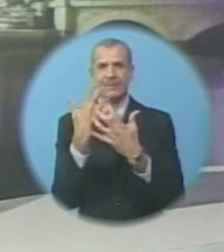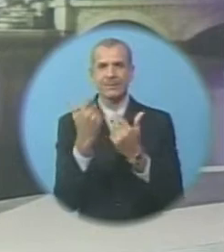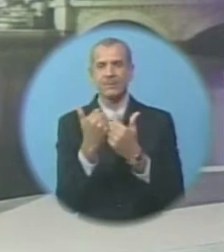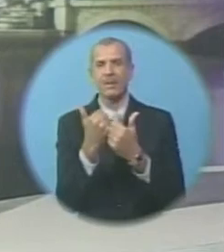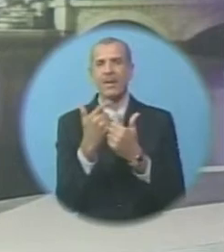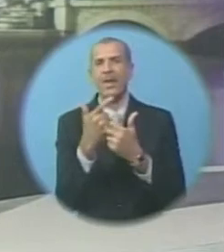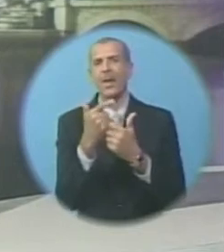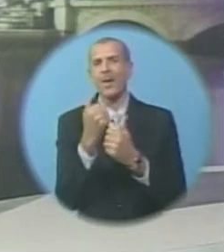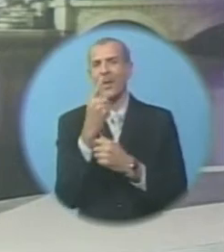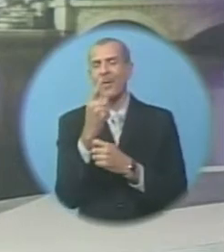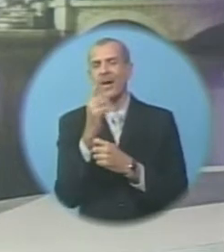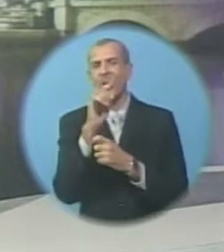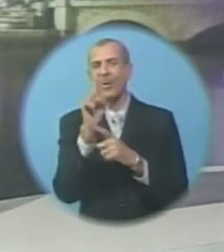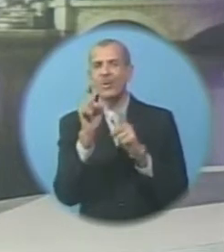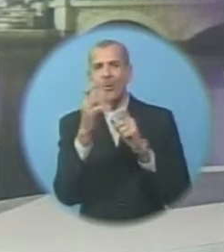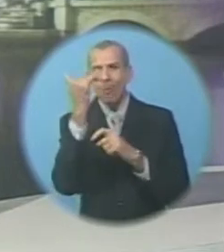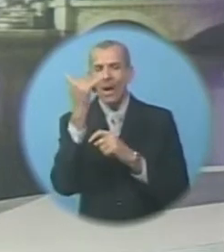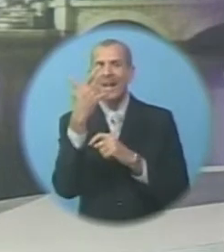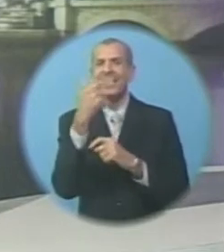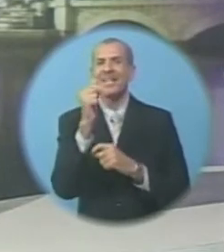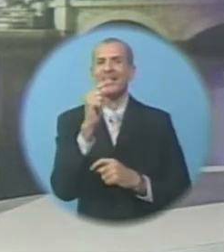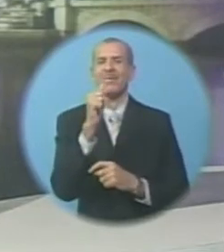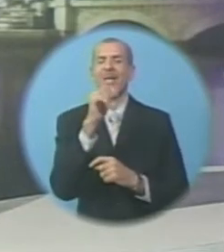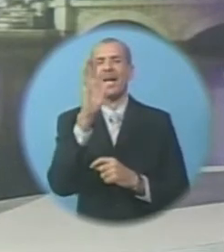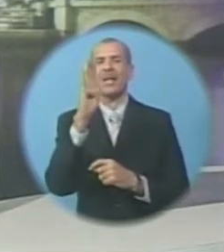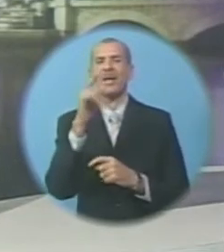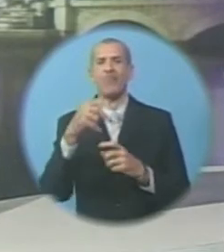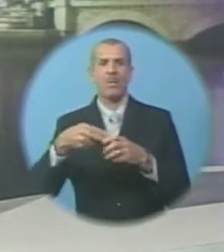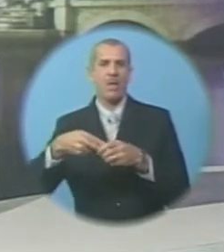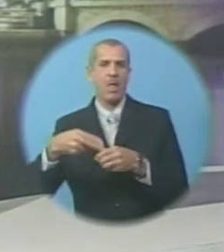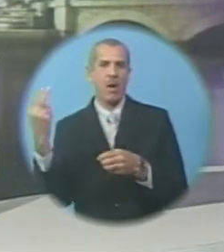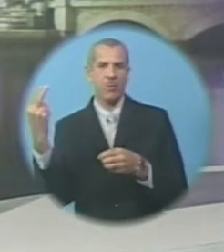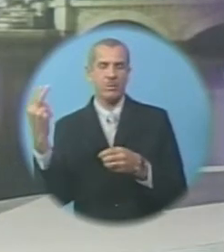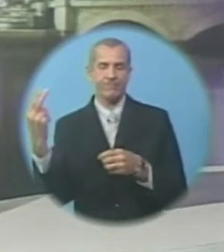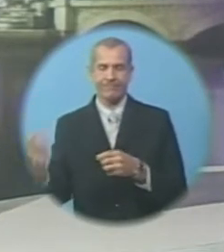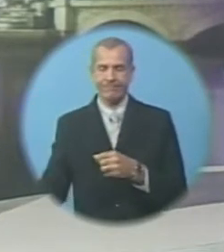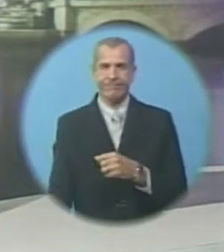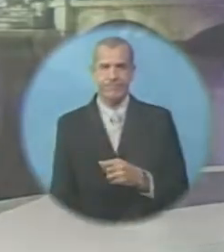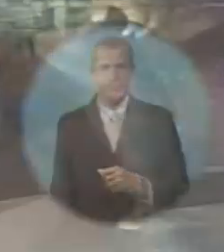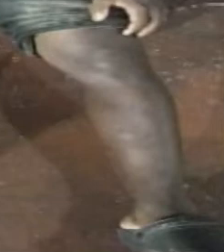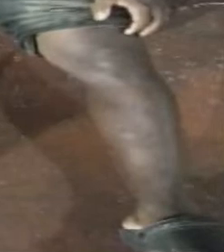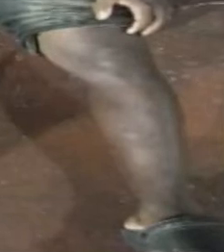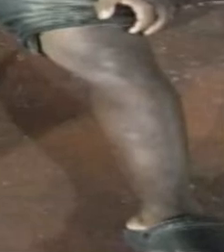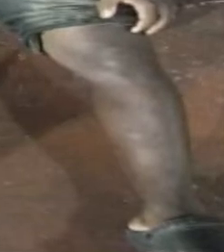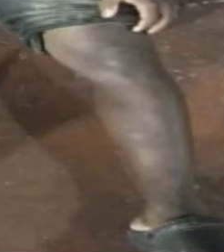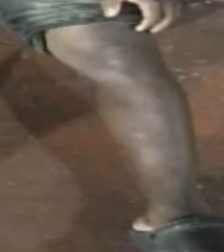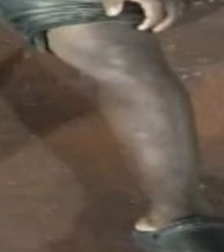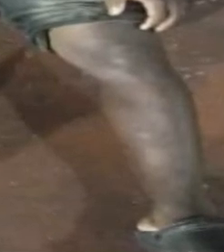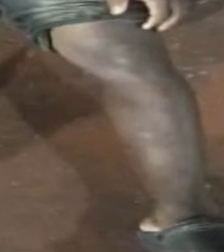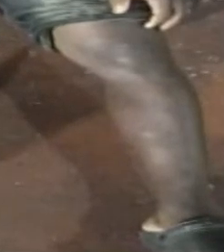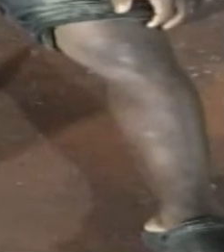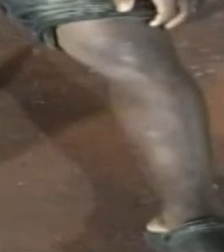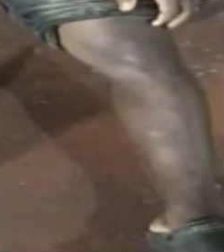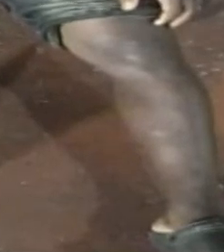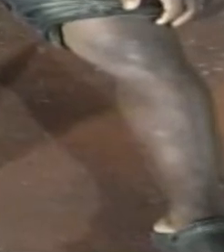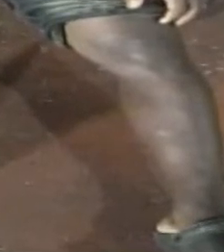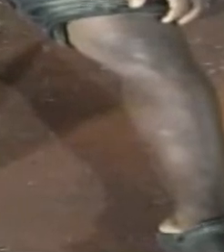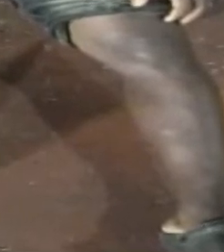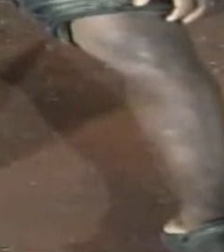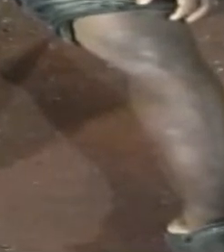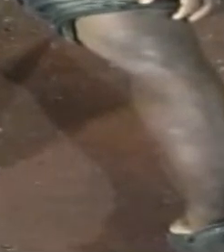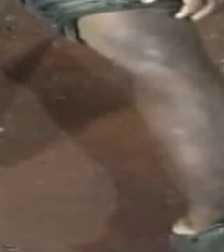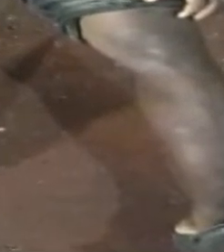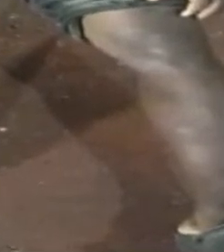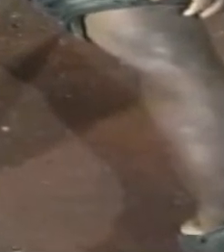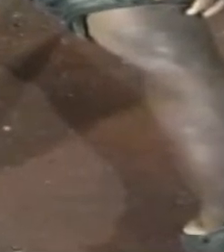facility, questioning why Black Dog suddenly pulled out of the tournament. Now, according to road tennis analyst Winslow Coach Burkett,